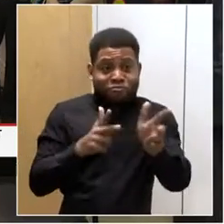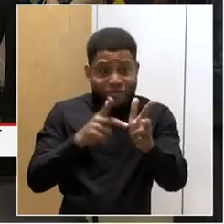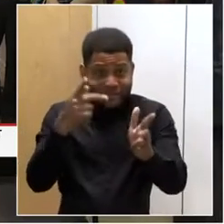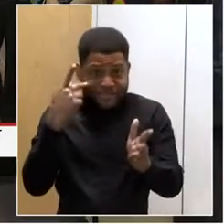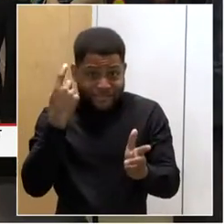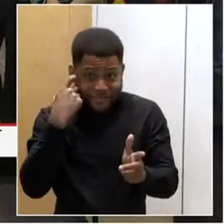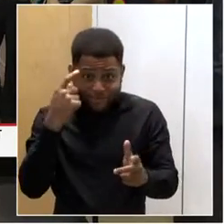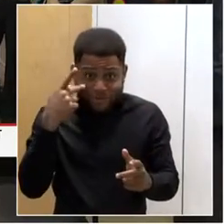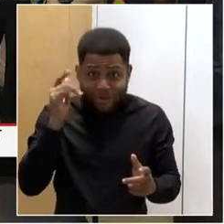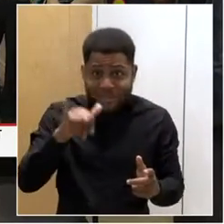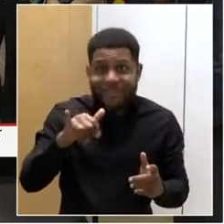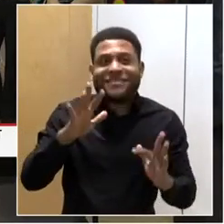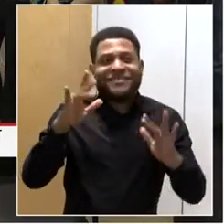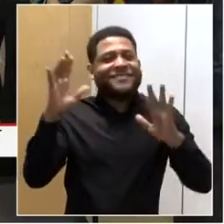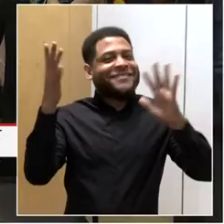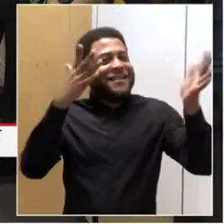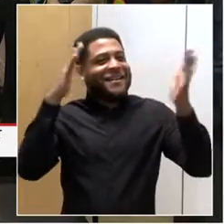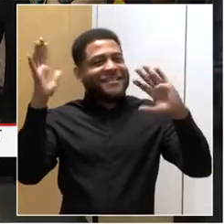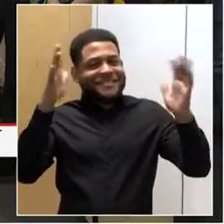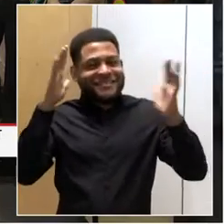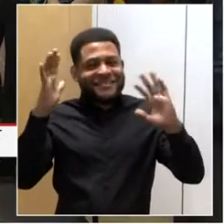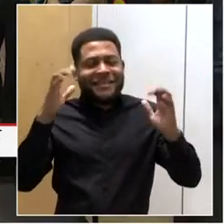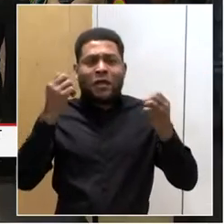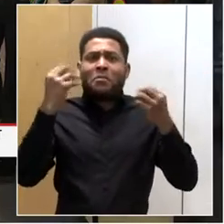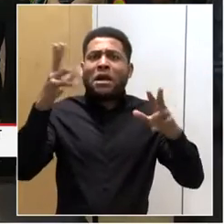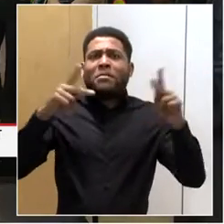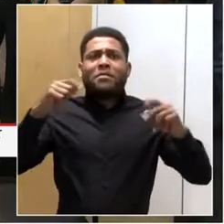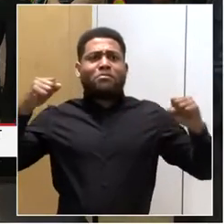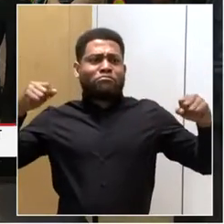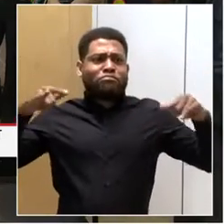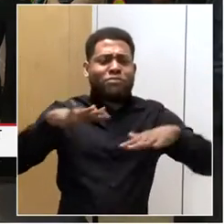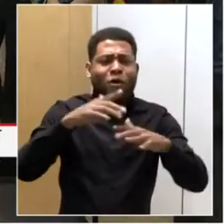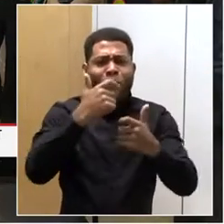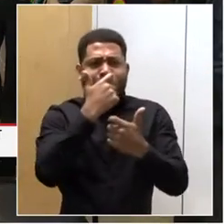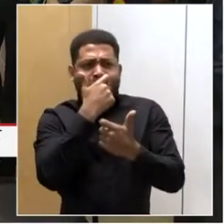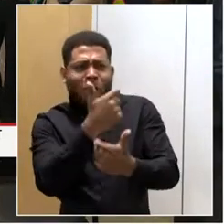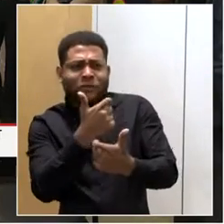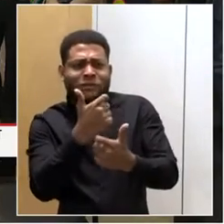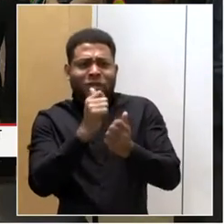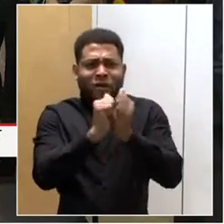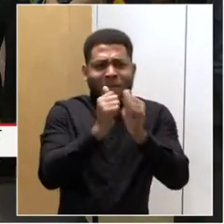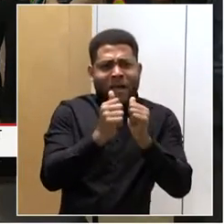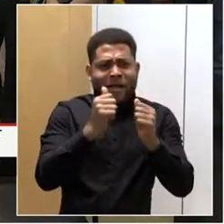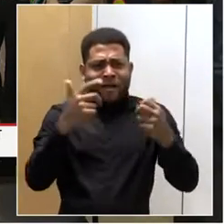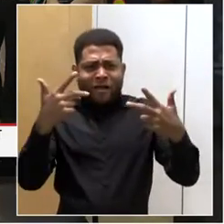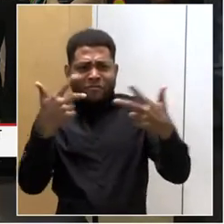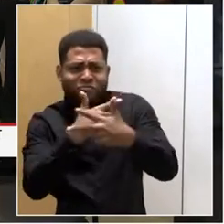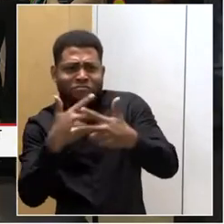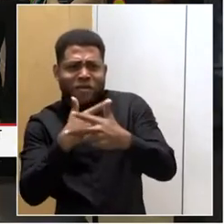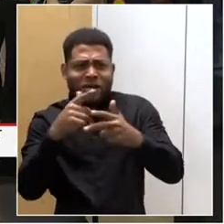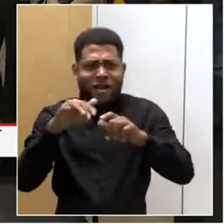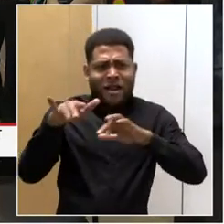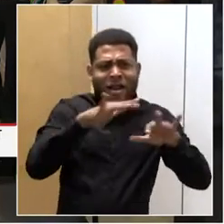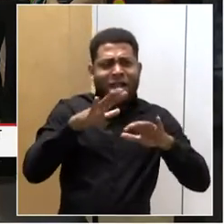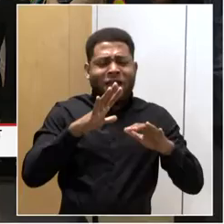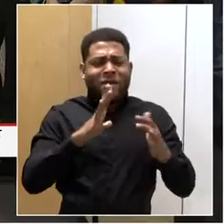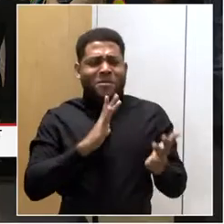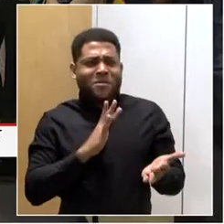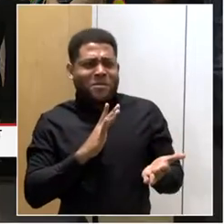Events like that bring thousands of people to the downtown, filling our restaurants, filling our